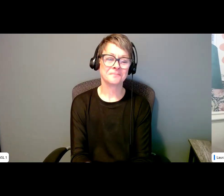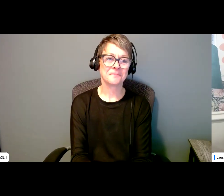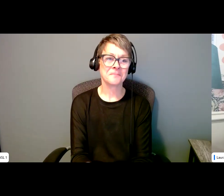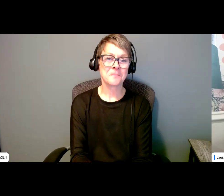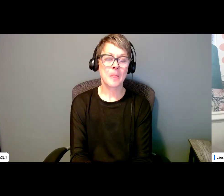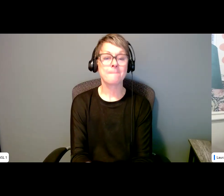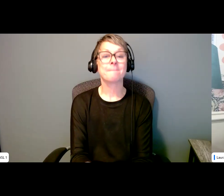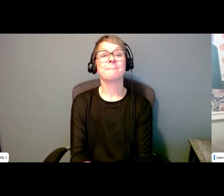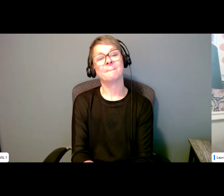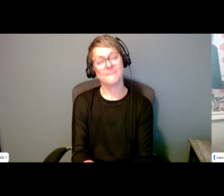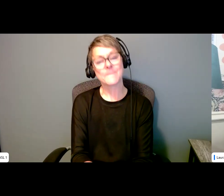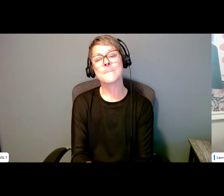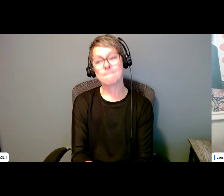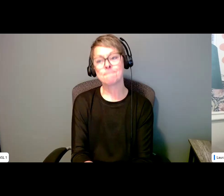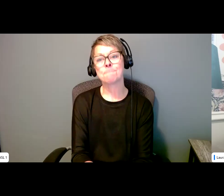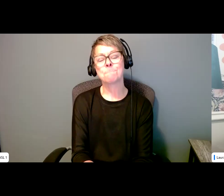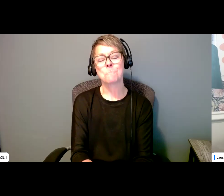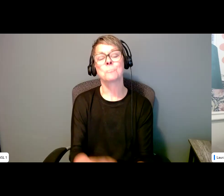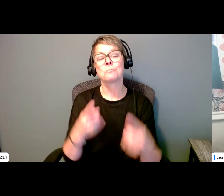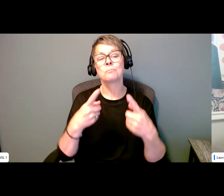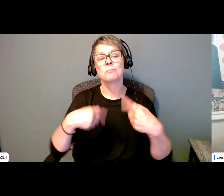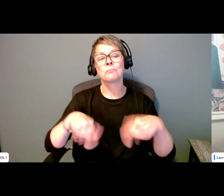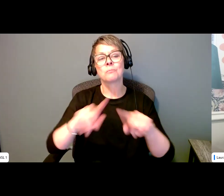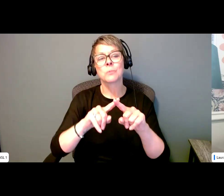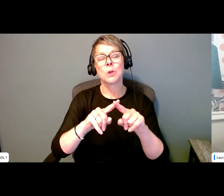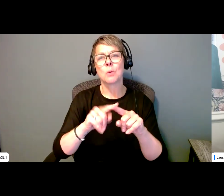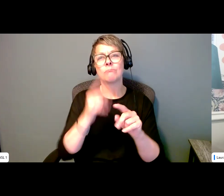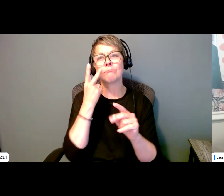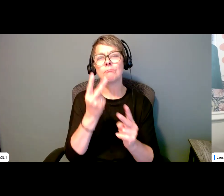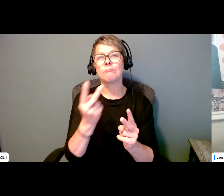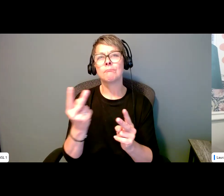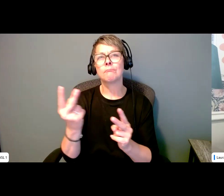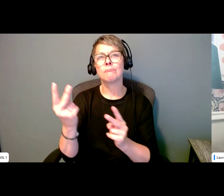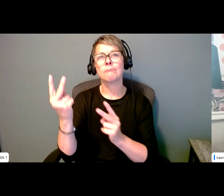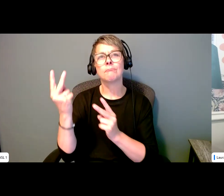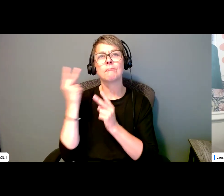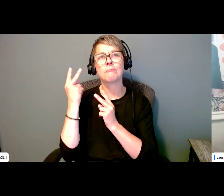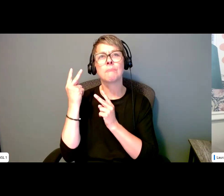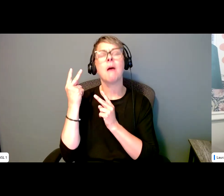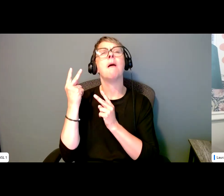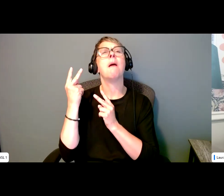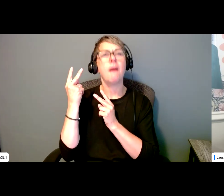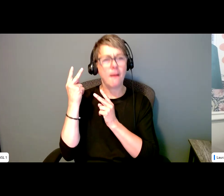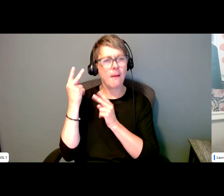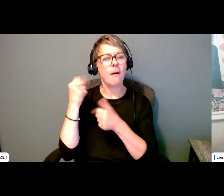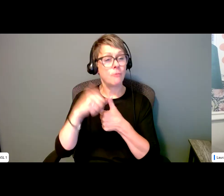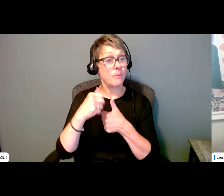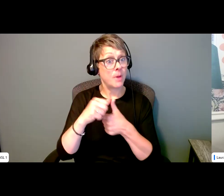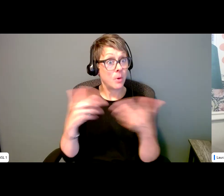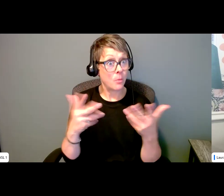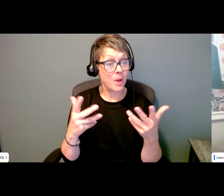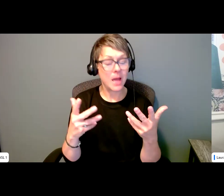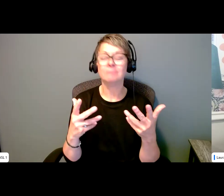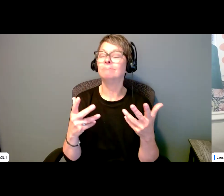Part of what many of you will remember when we cast our minds into the past is a crazy